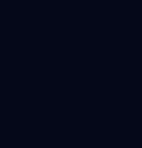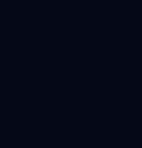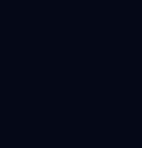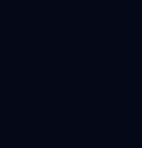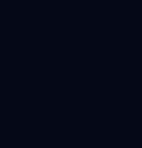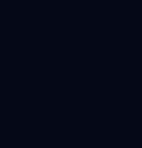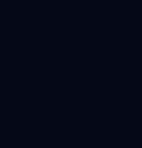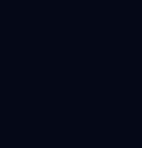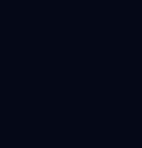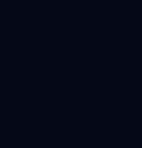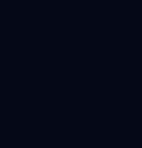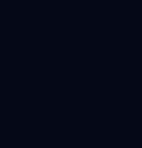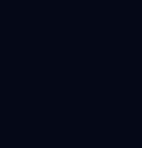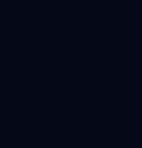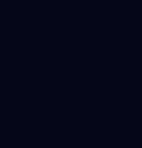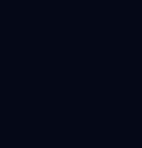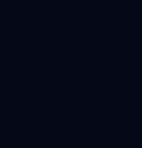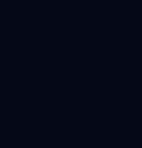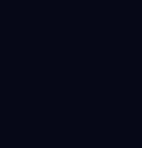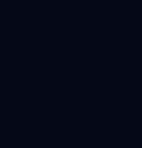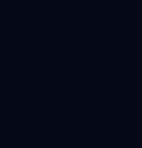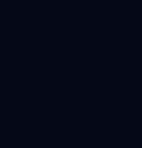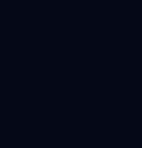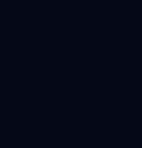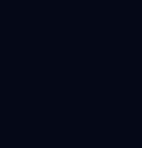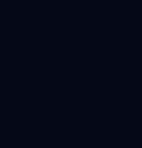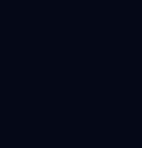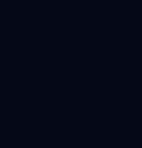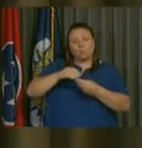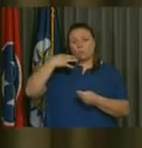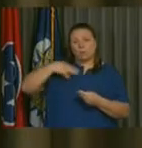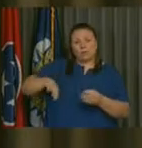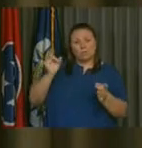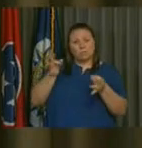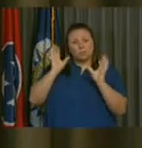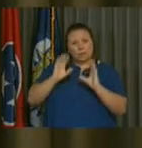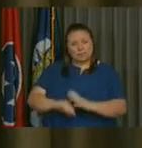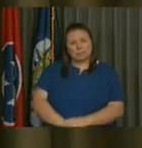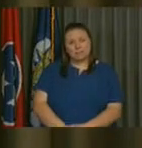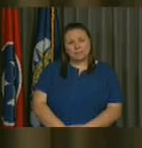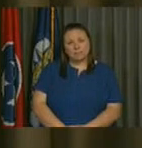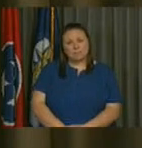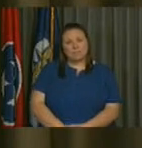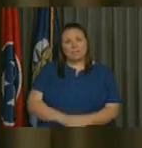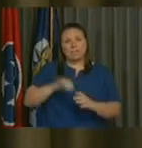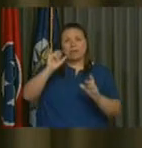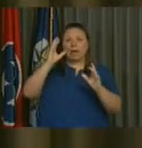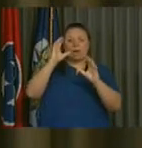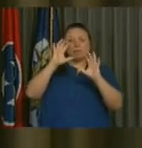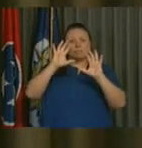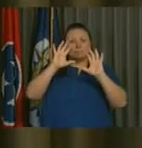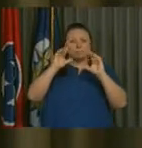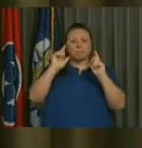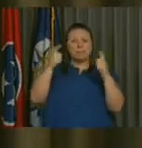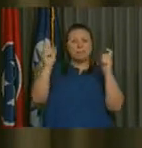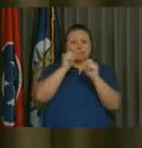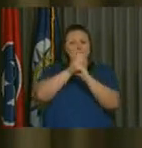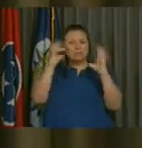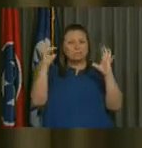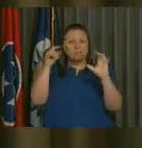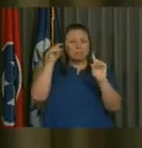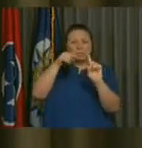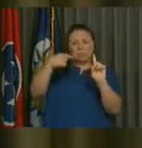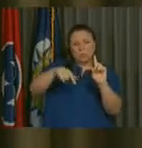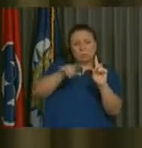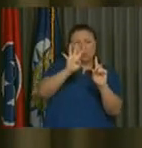The second part of this is the overall revenue crisis, the overall revenue picture. It's Q4. It's